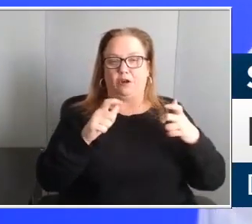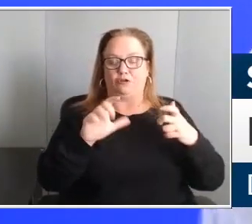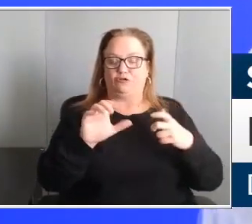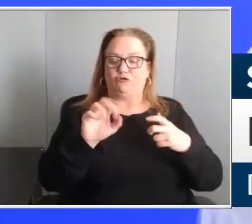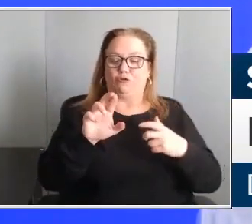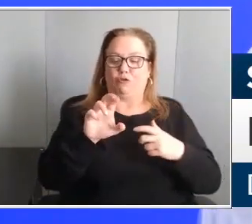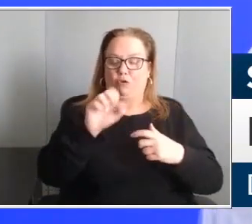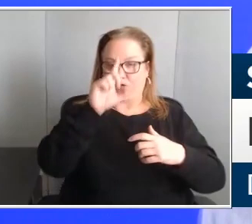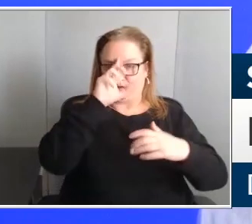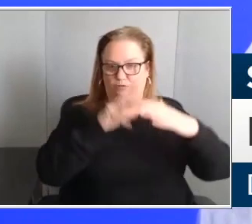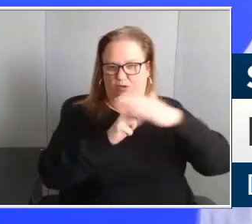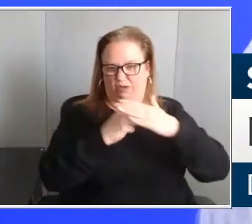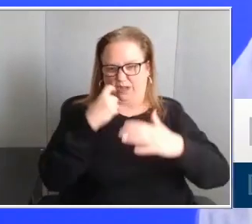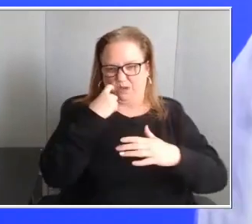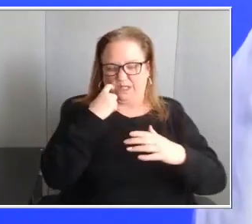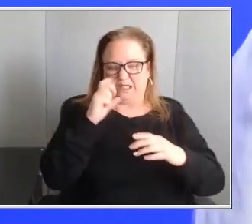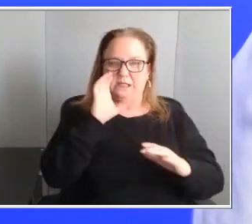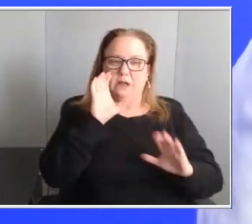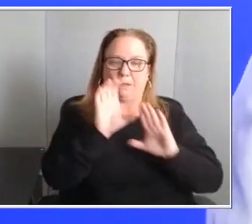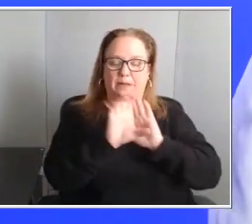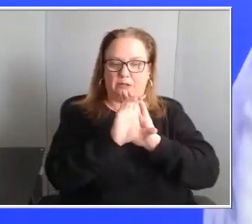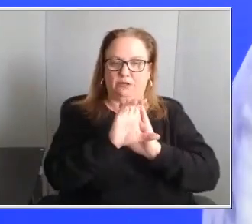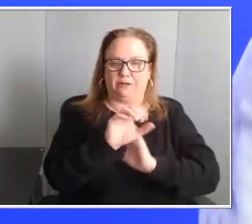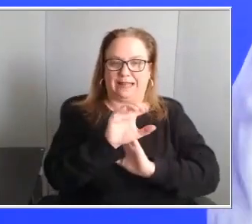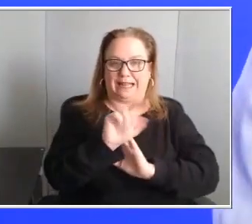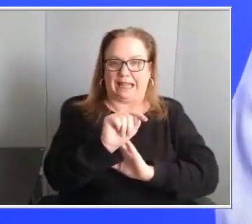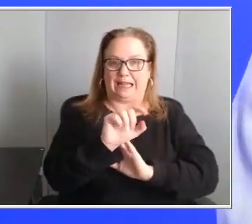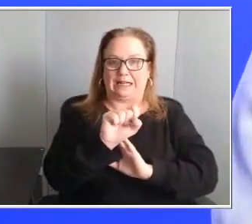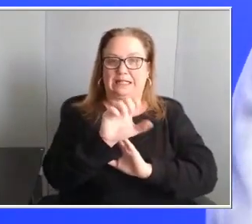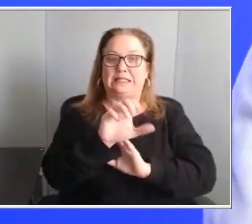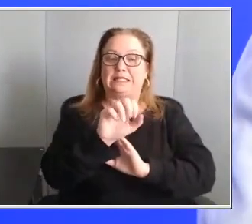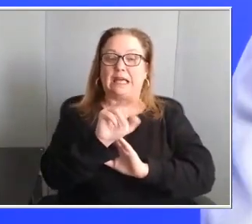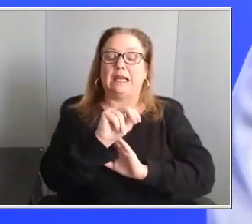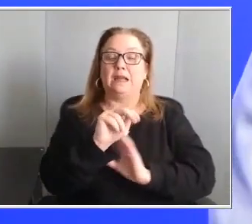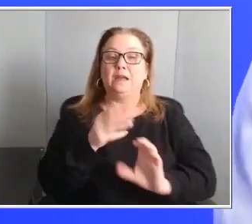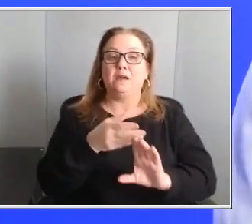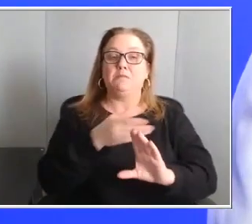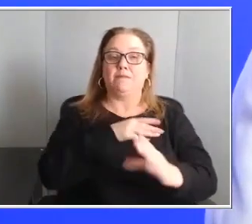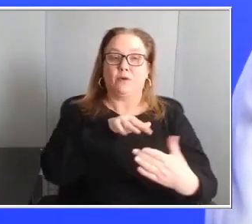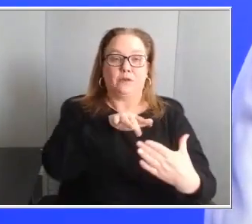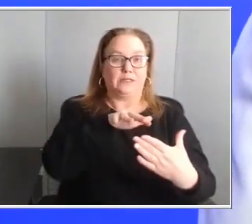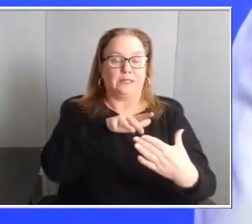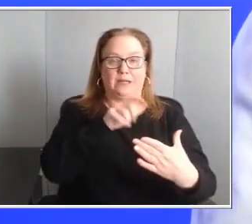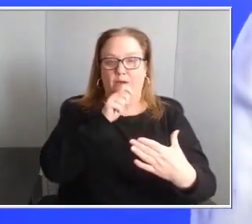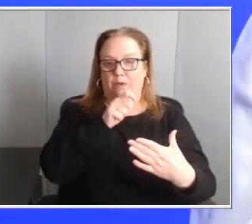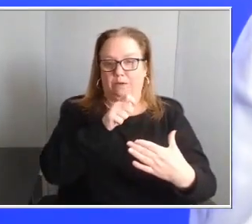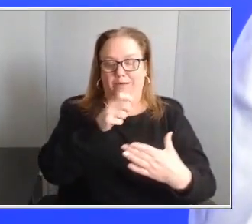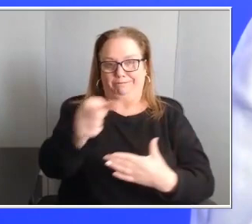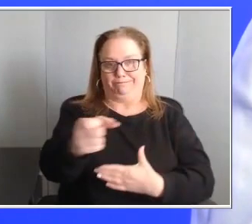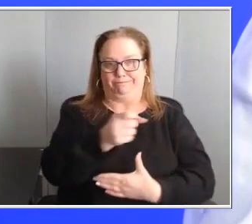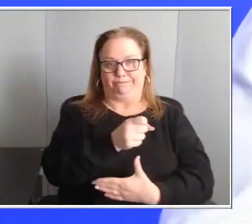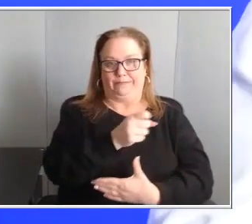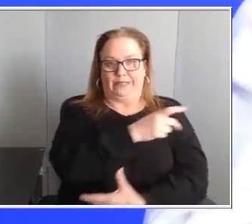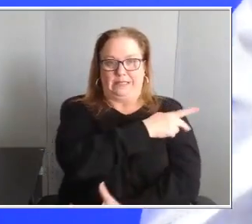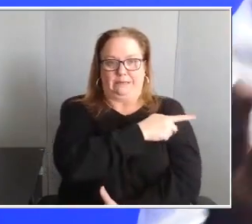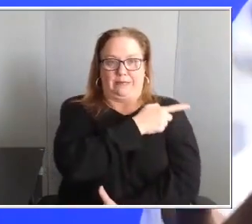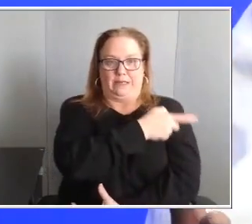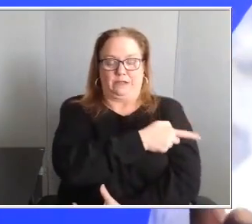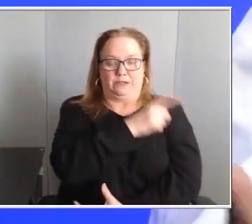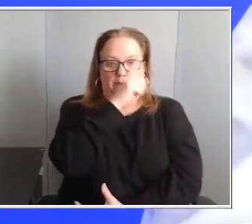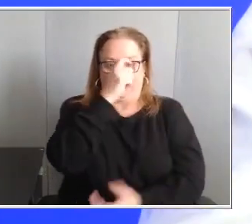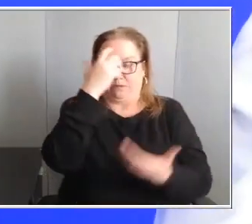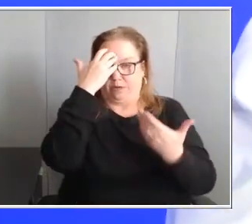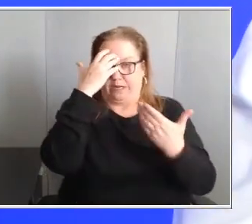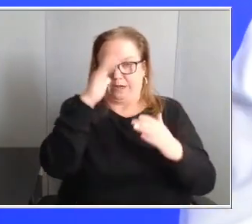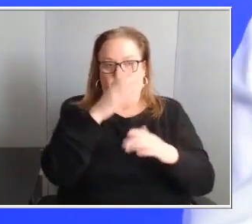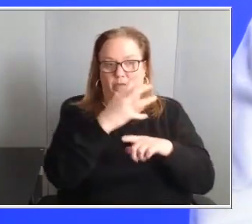saw that picture earlier, that CAT scan. And prior to the study, we would typically not enroll these patients because we didn't know if we went in and pulled a